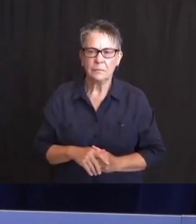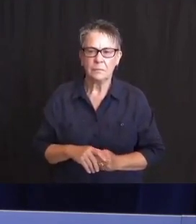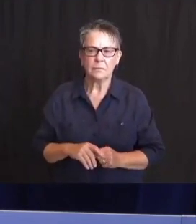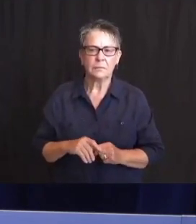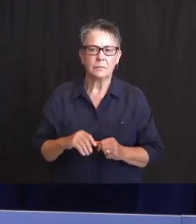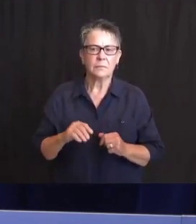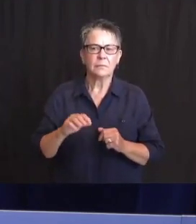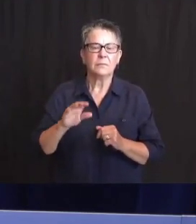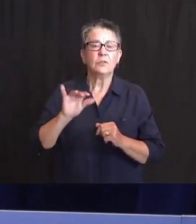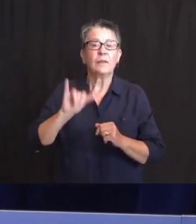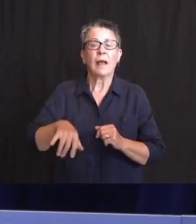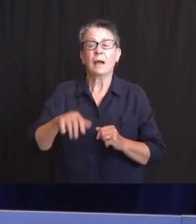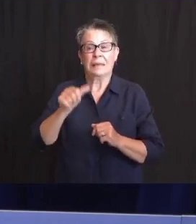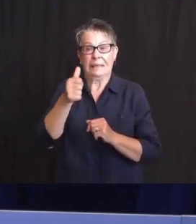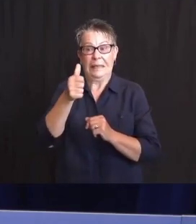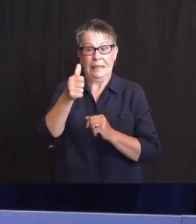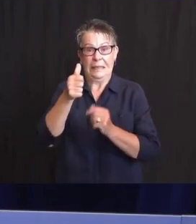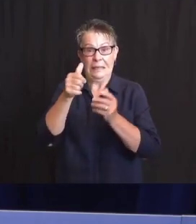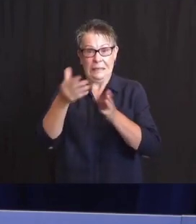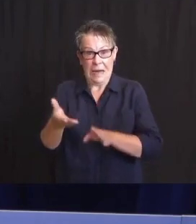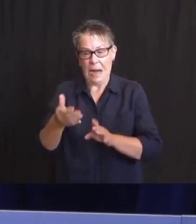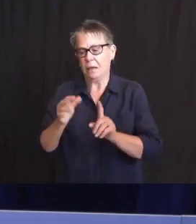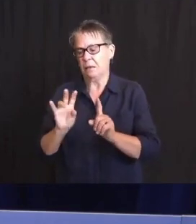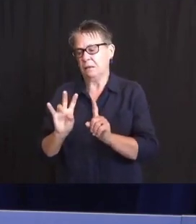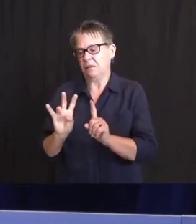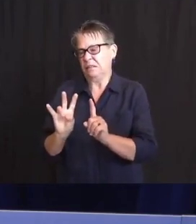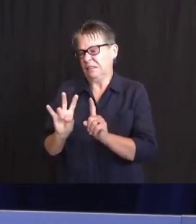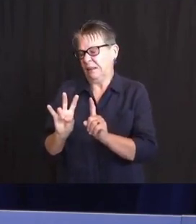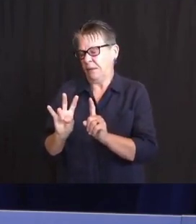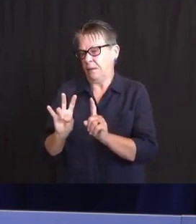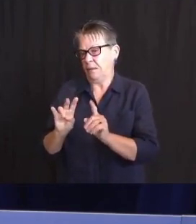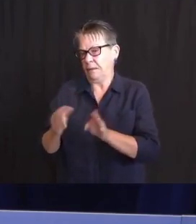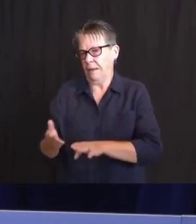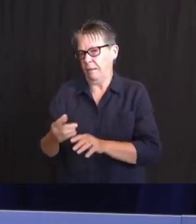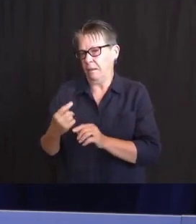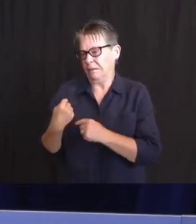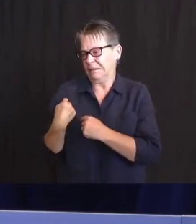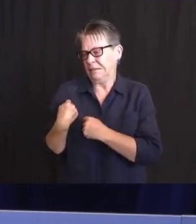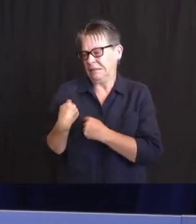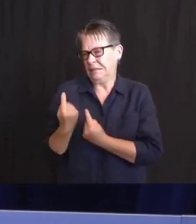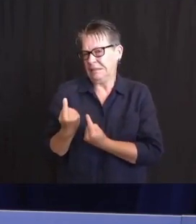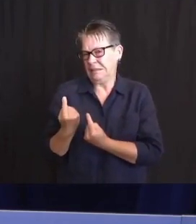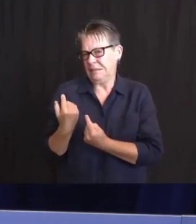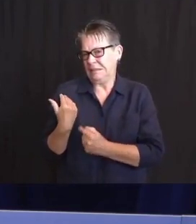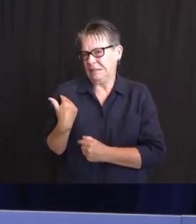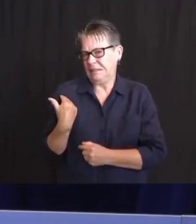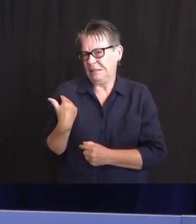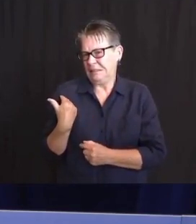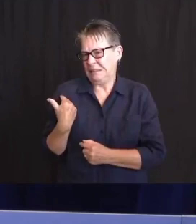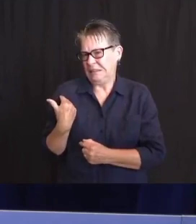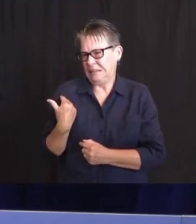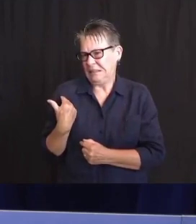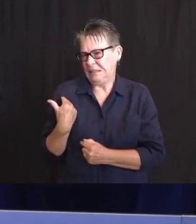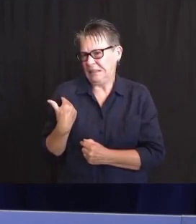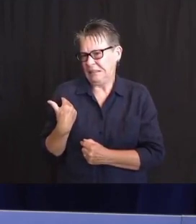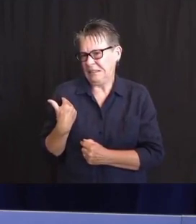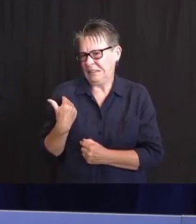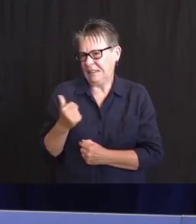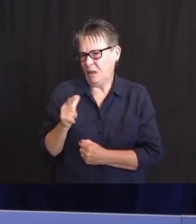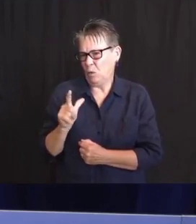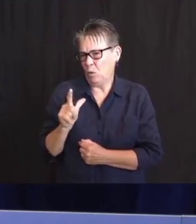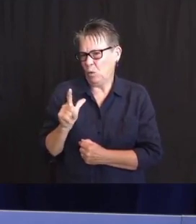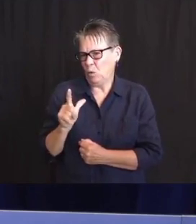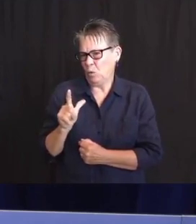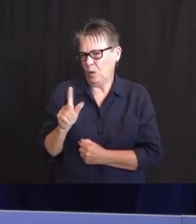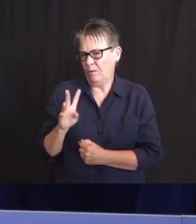hospitals reported, as of 10 p.m. last night, for the prior 24-hour period, no deaths for the first